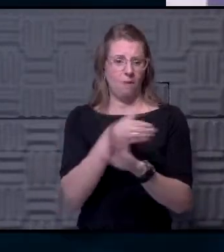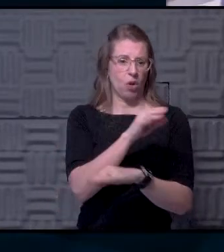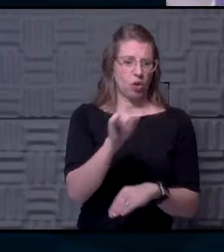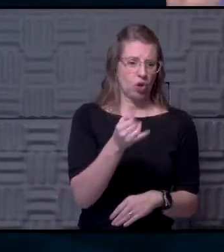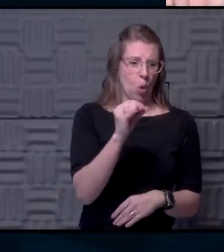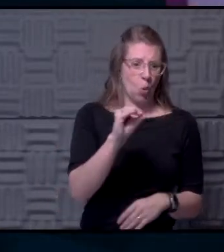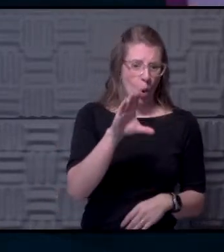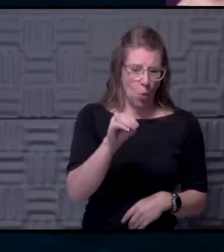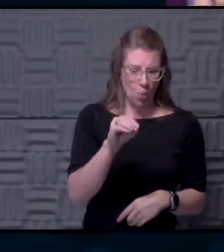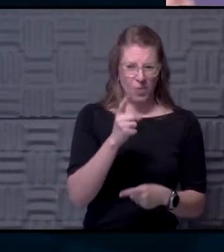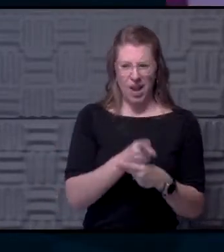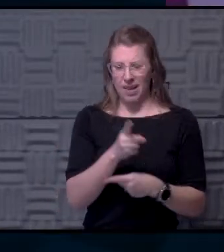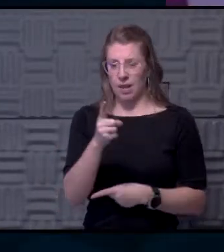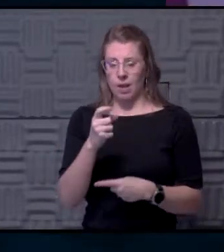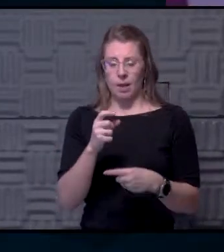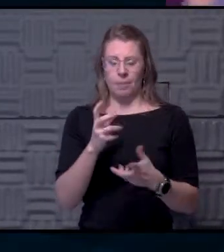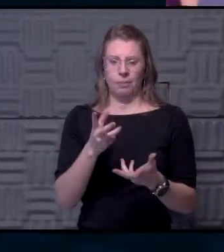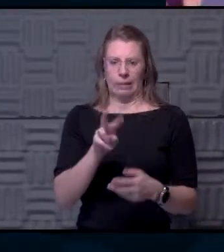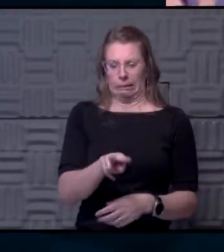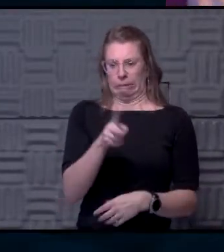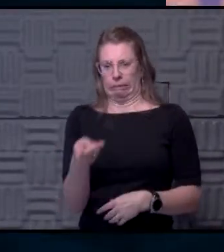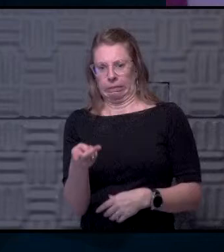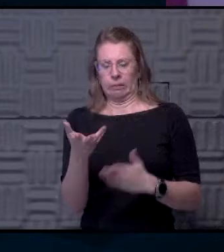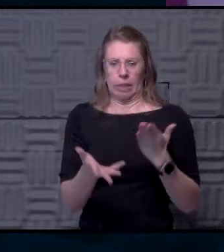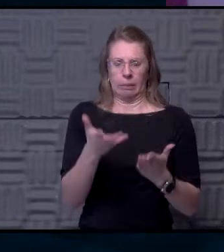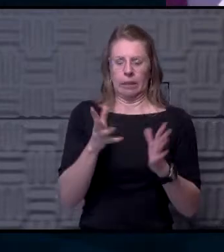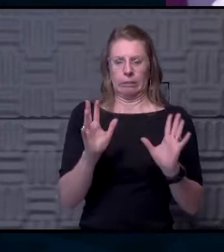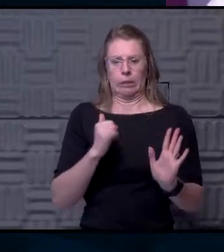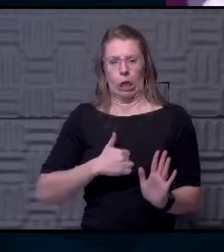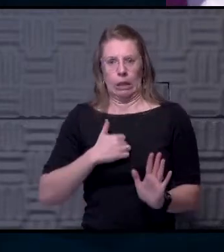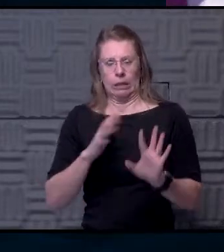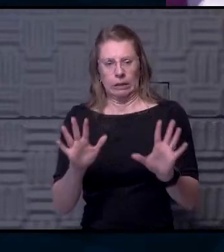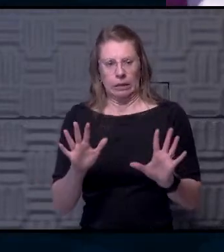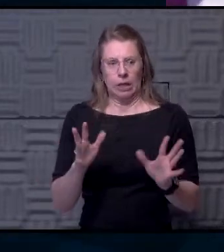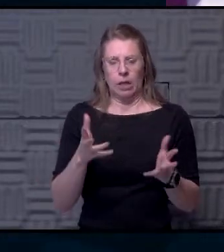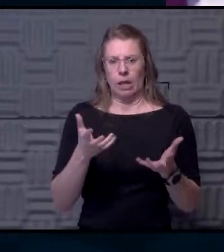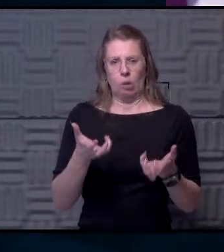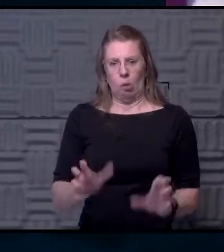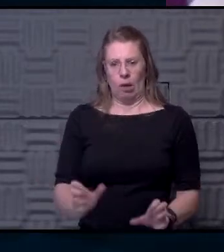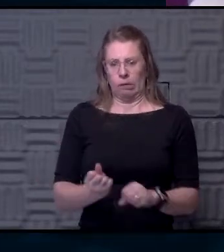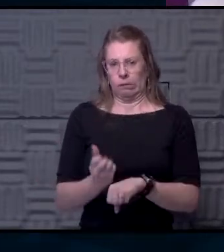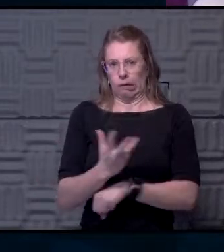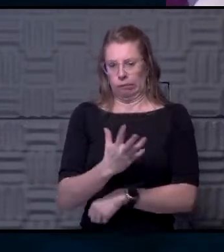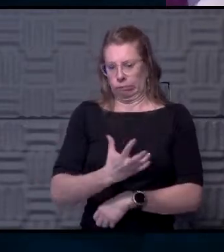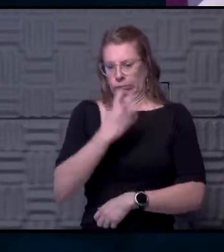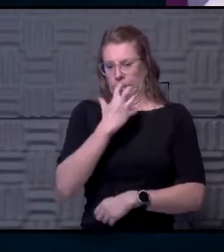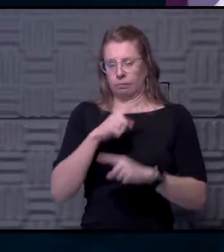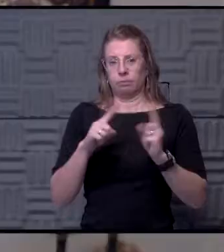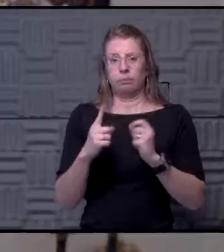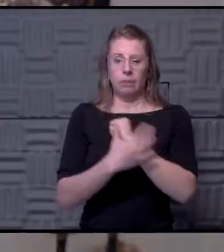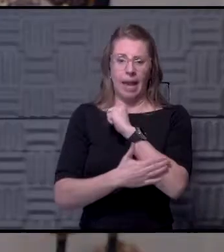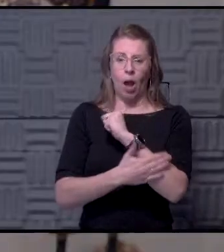if I remember that right. I may have that inverted, so I apologize. I'm not trying to make anybody mad there, but I know it's a little different from county to county.